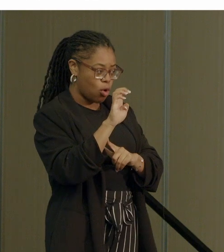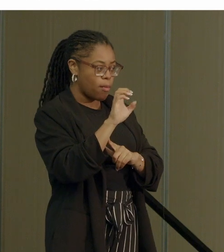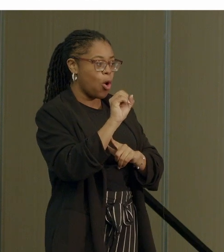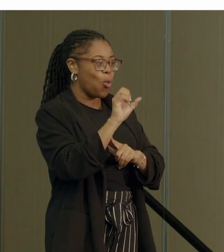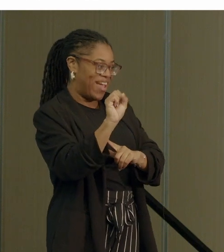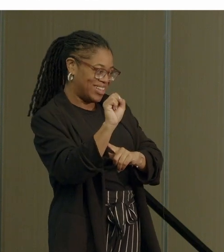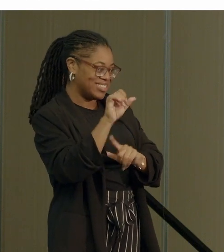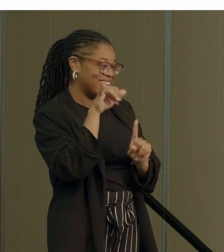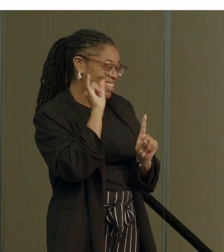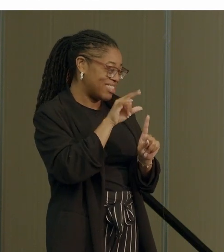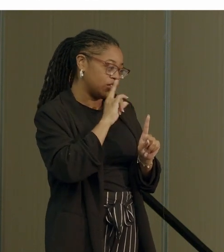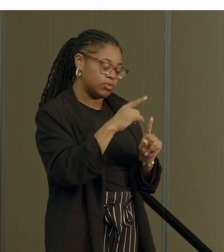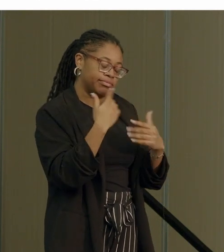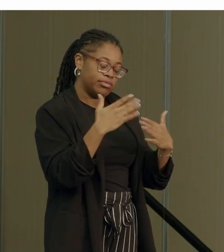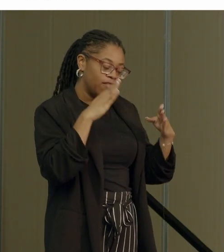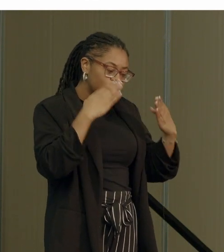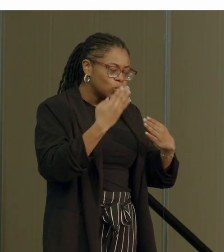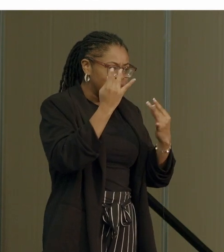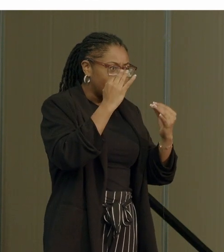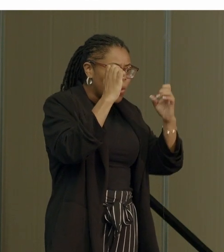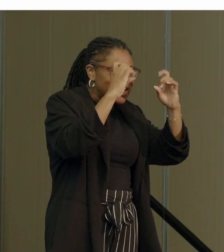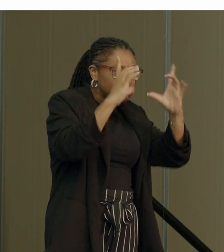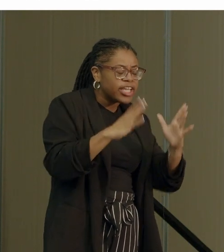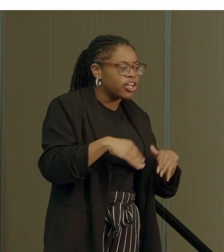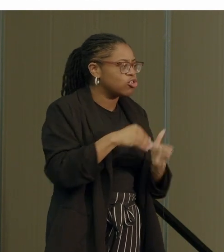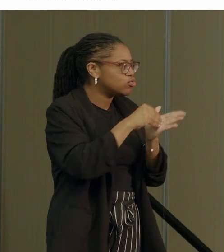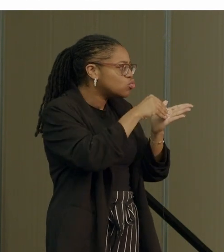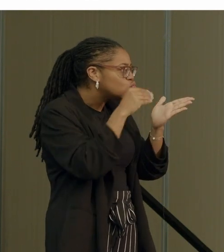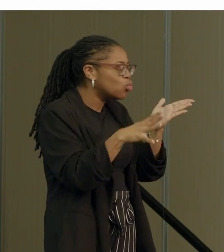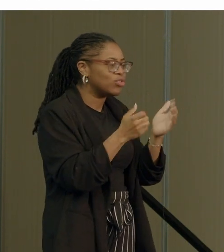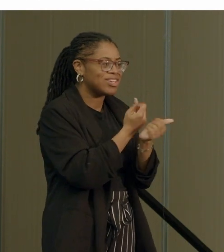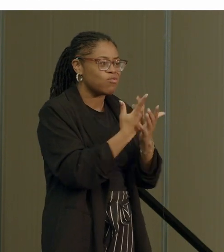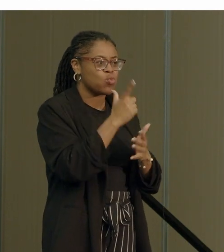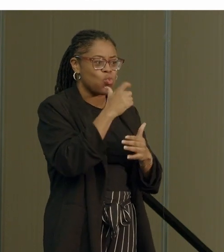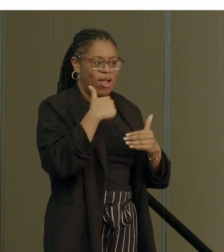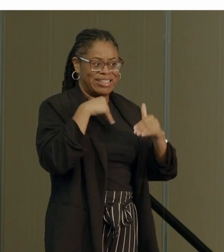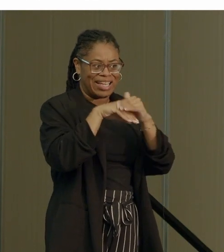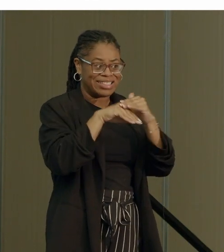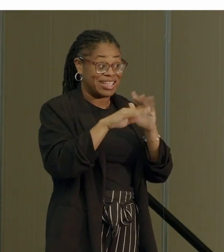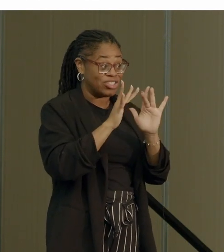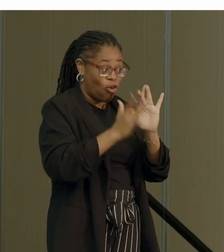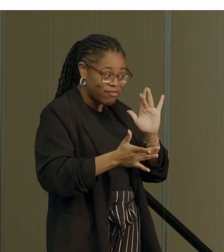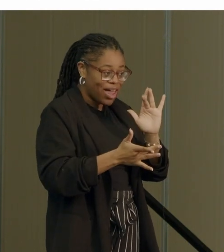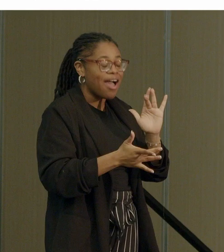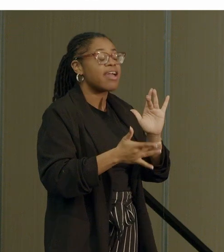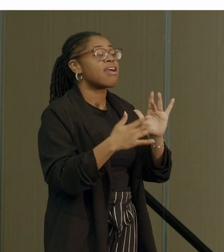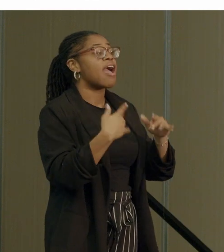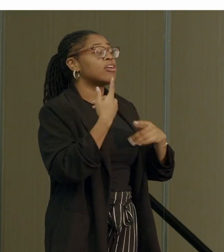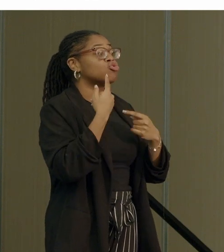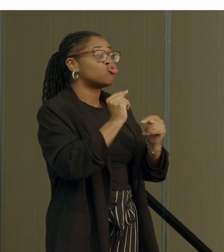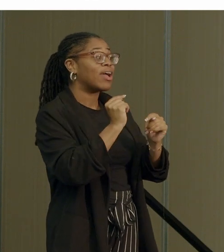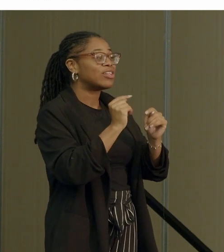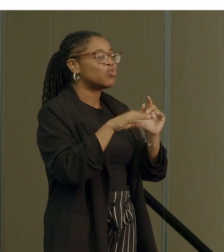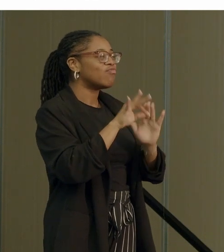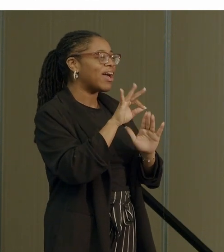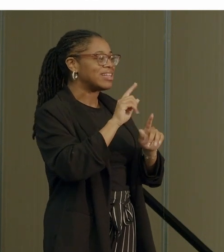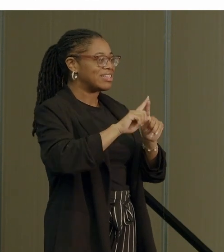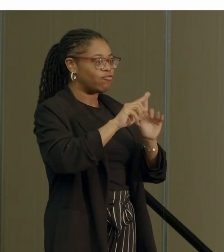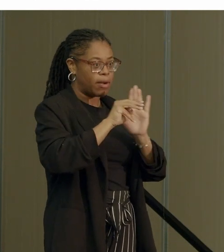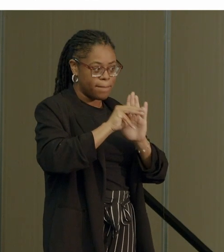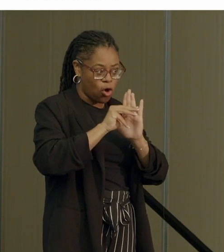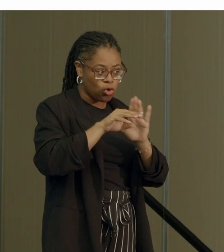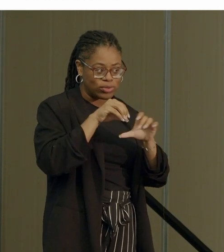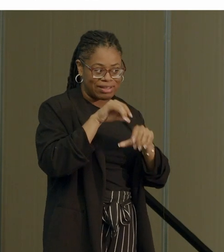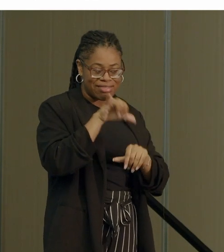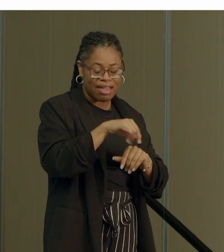of this year because we think about educators, we think about students, we think about everyone being able to have access offline and being able to try and use these models